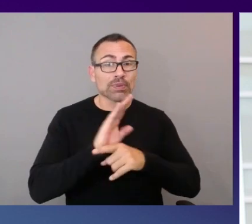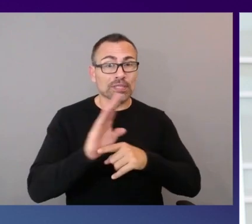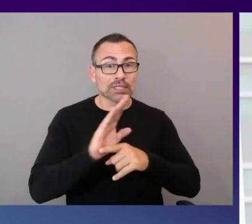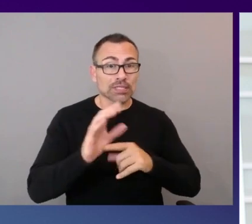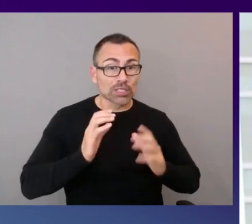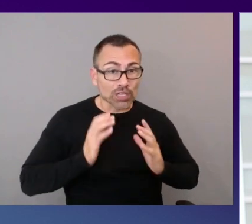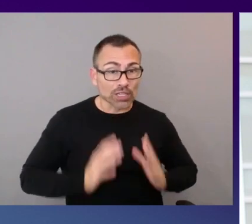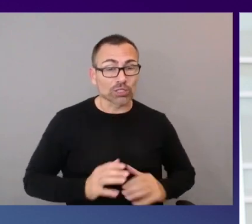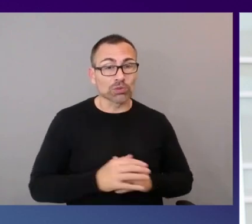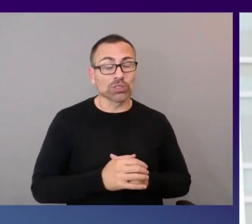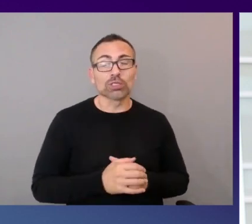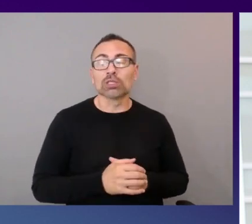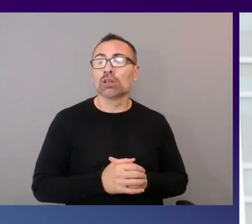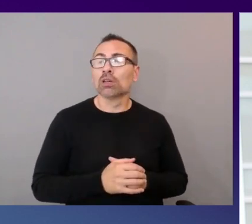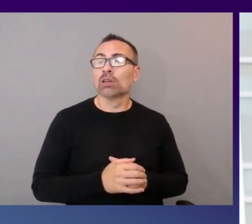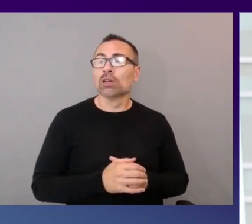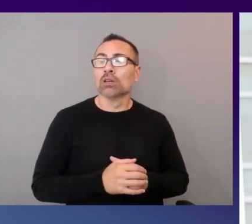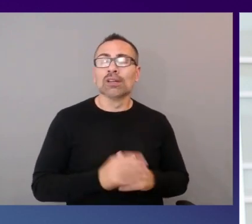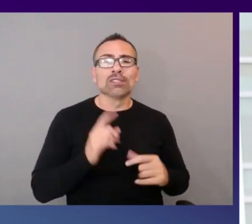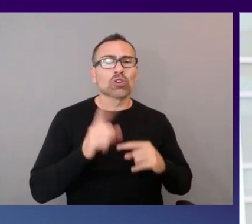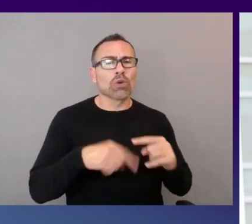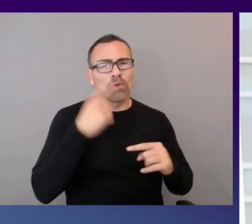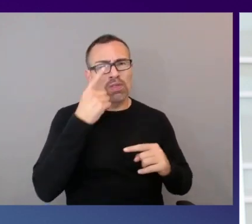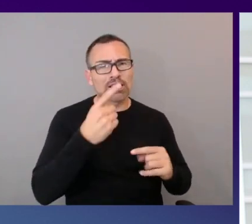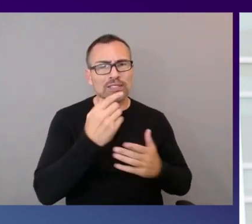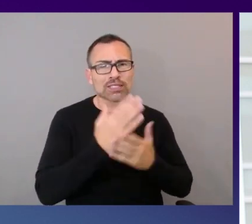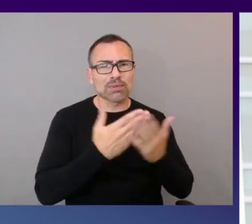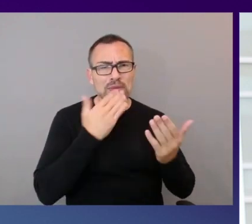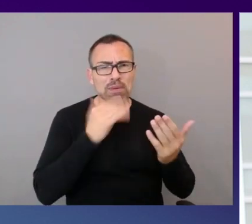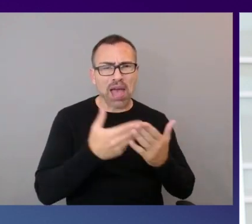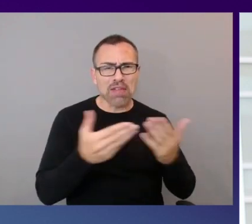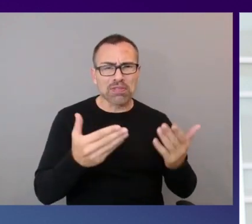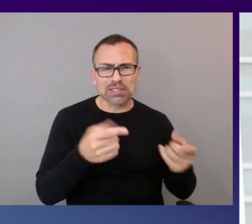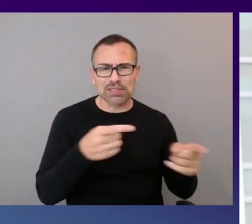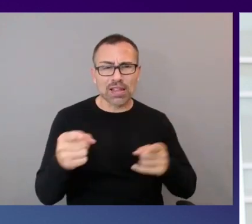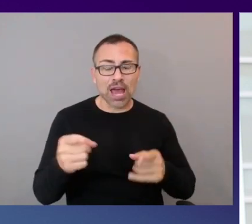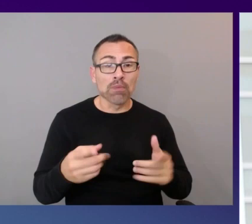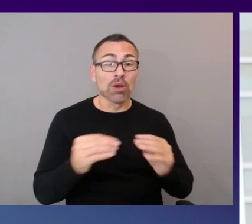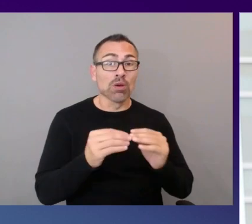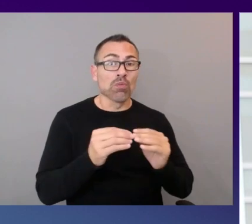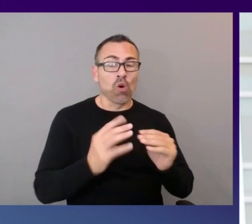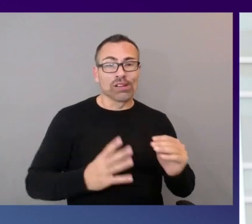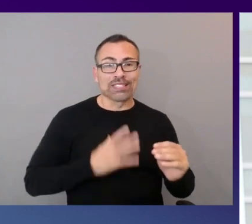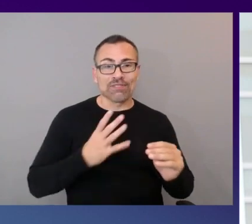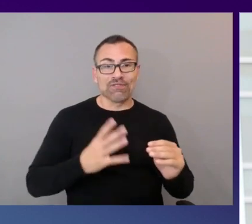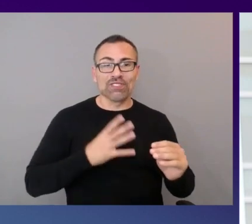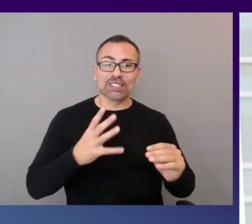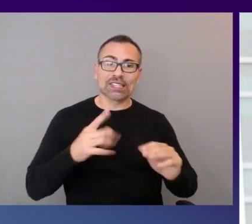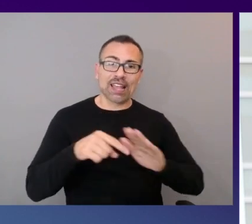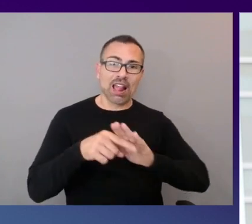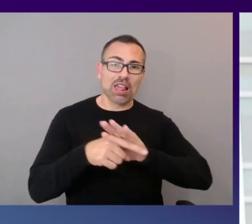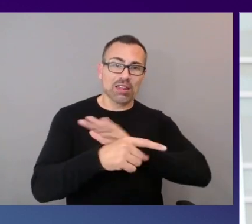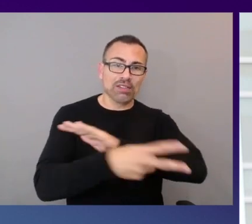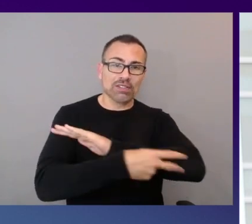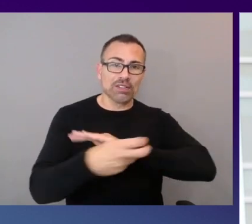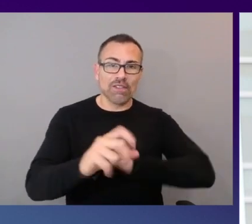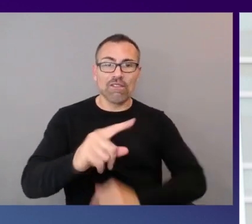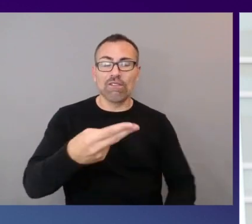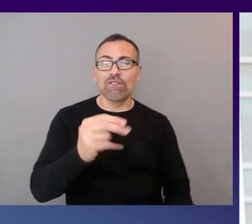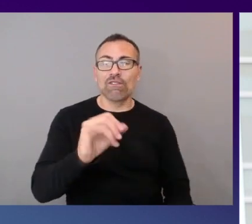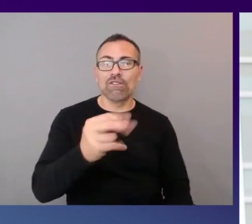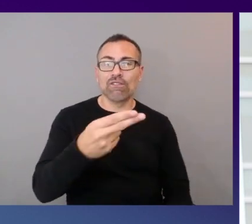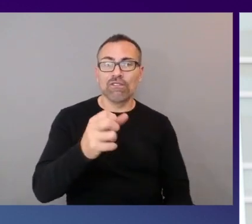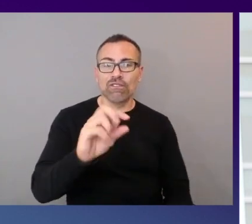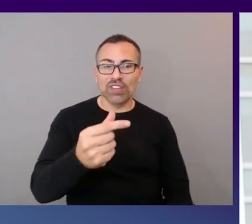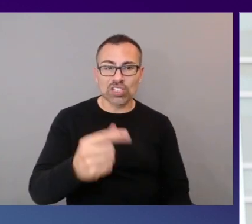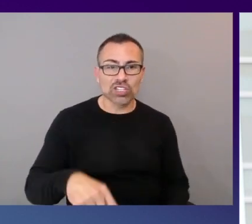bad things that can happen, so more sophisticated phishing attacks, deepfake videos, political manipulations, those types